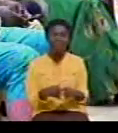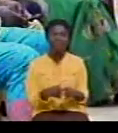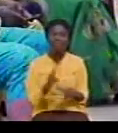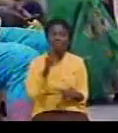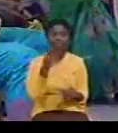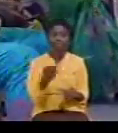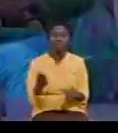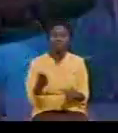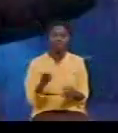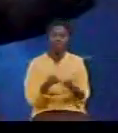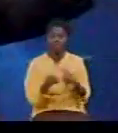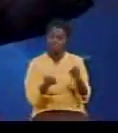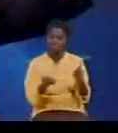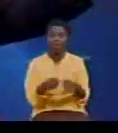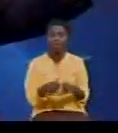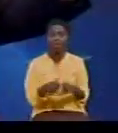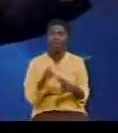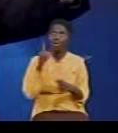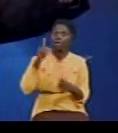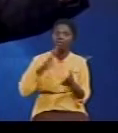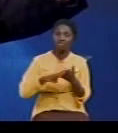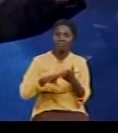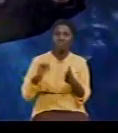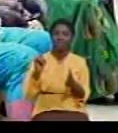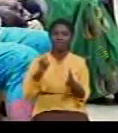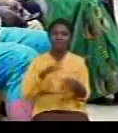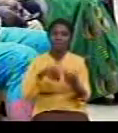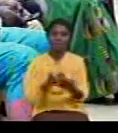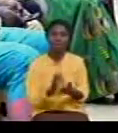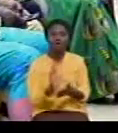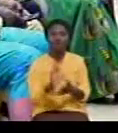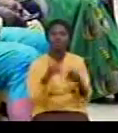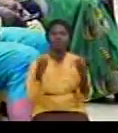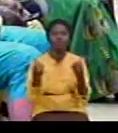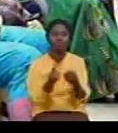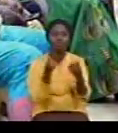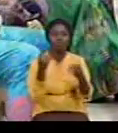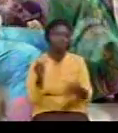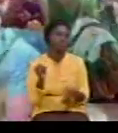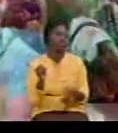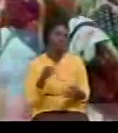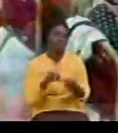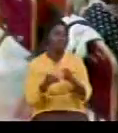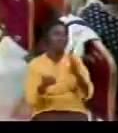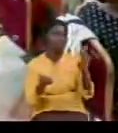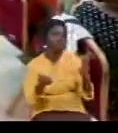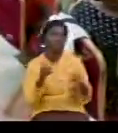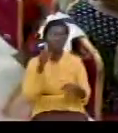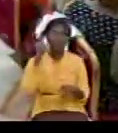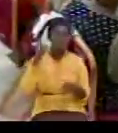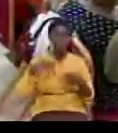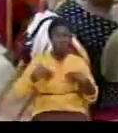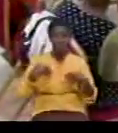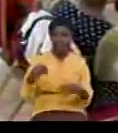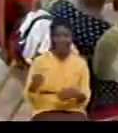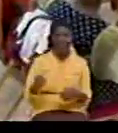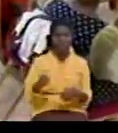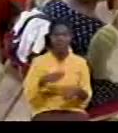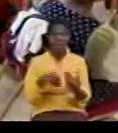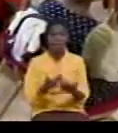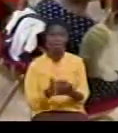Number one, he forgives all your iniquities. Number two, he heals all